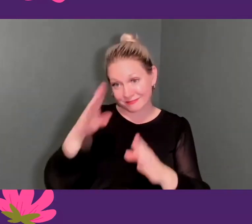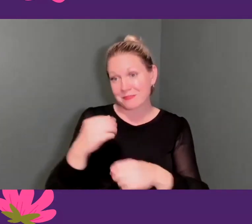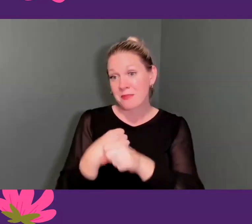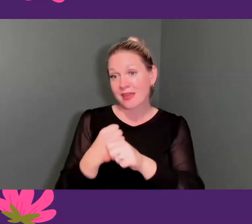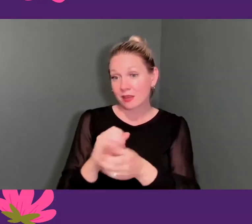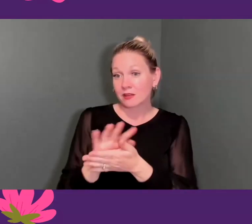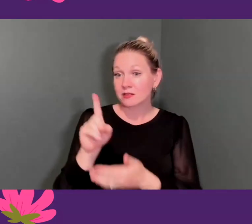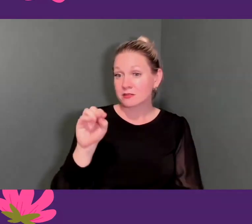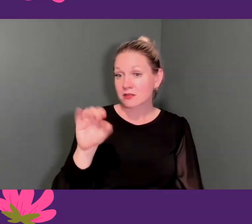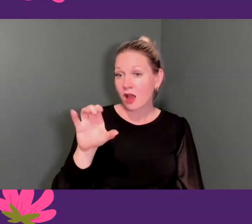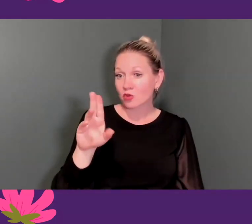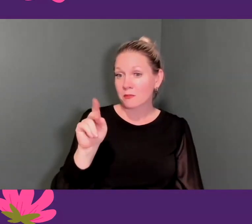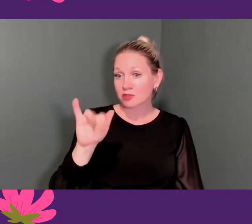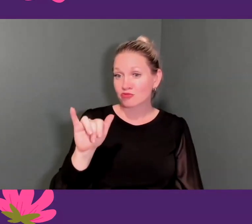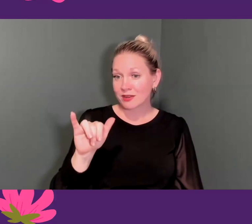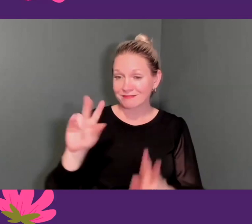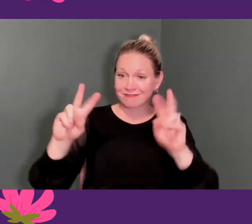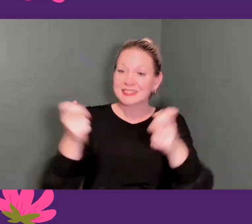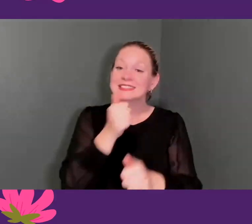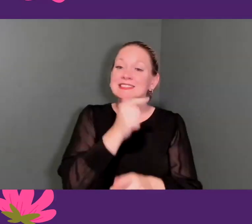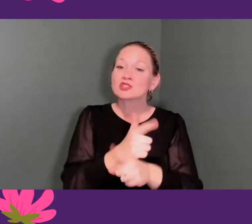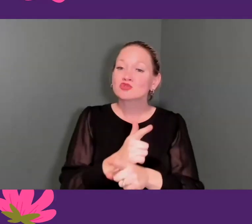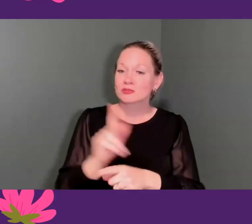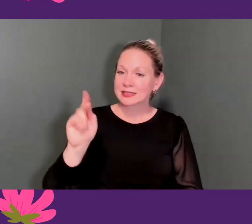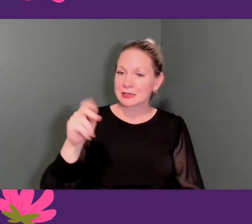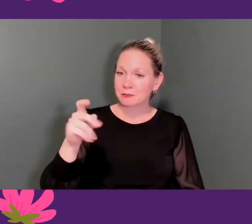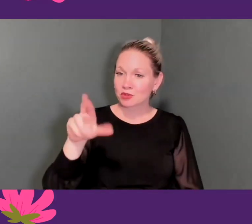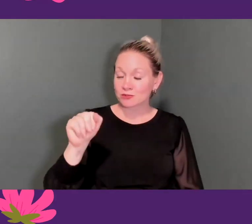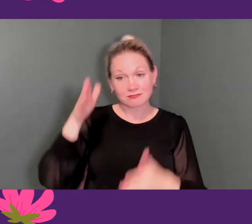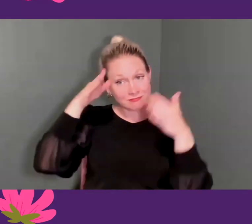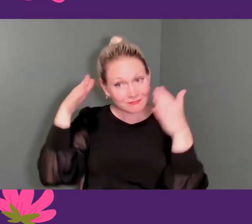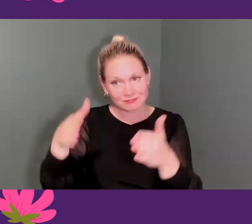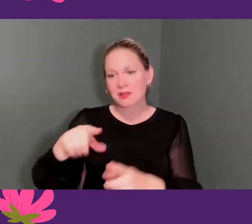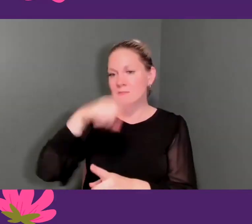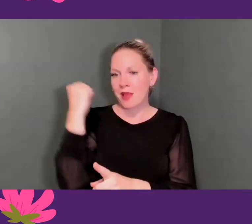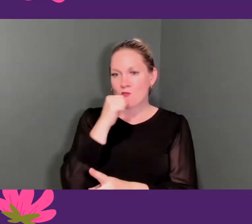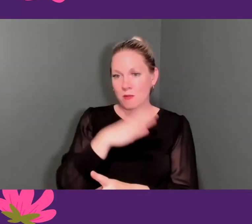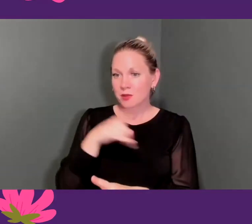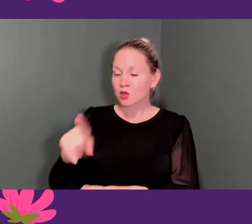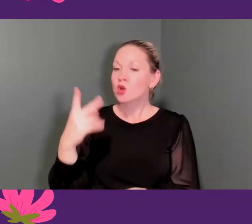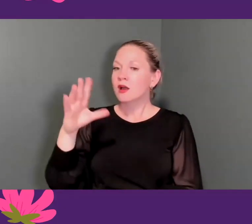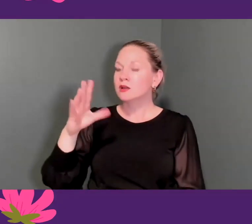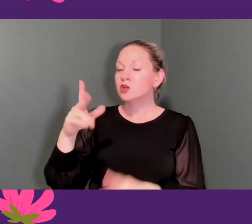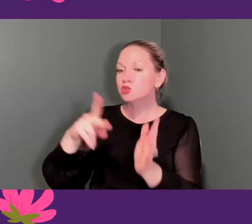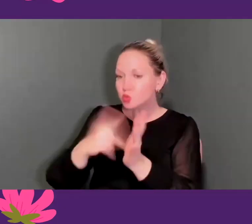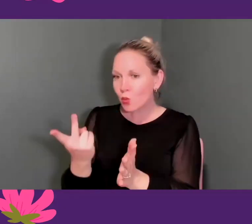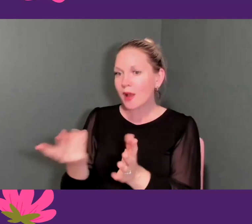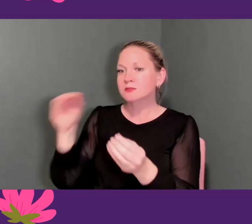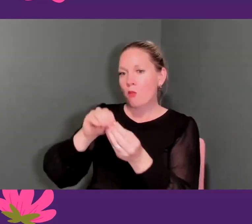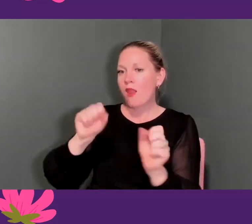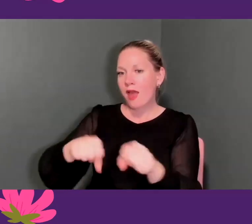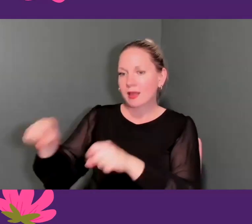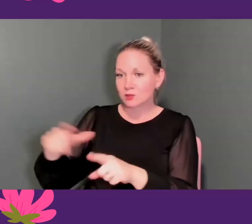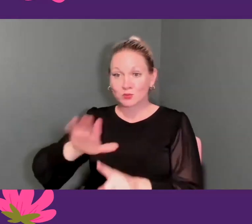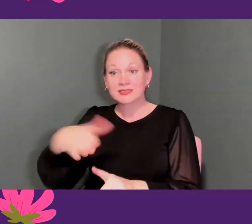called Sisters Keepers, with a specific focus on Black women who are twice as likely as white women to die of the disease before the age of